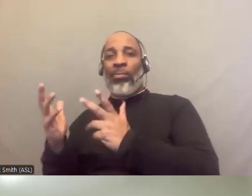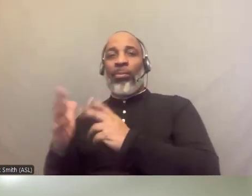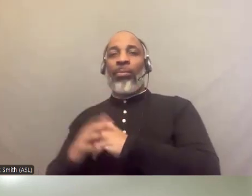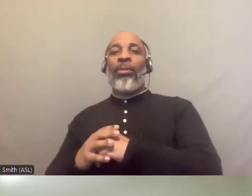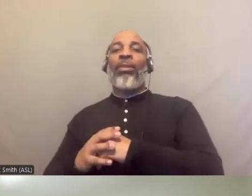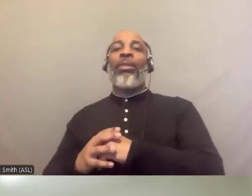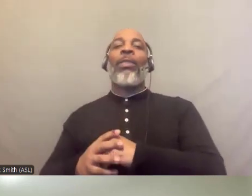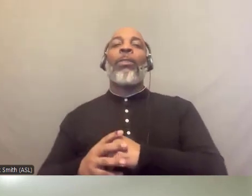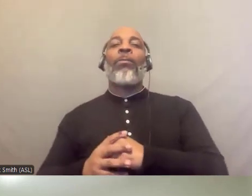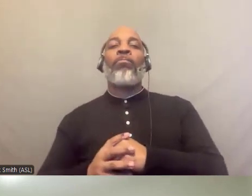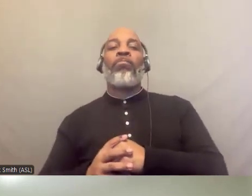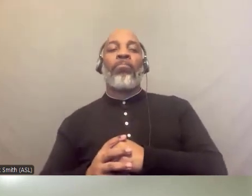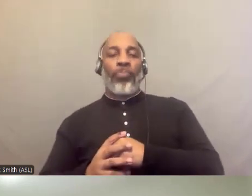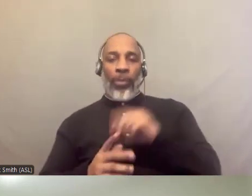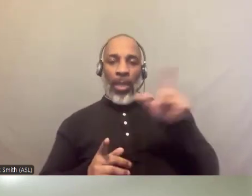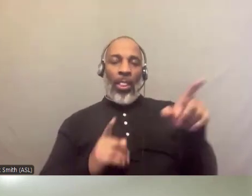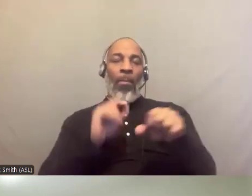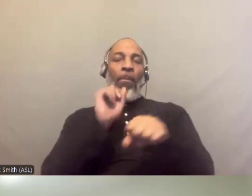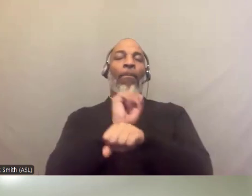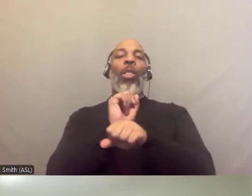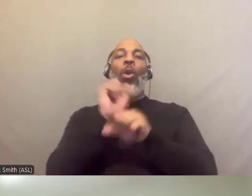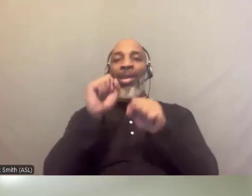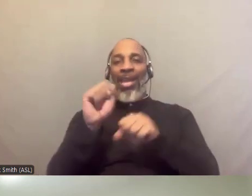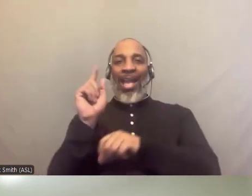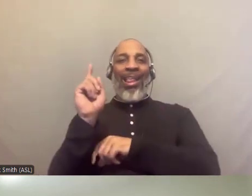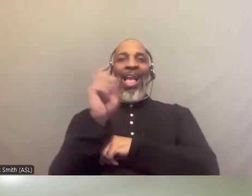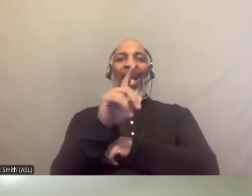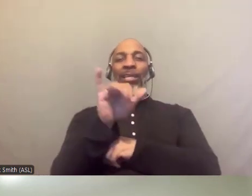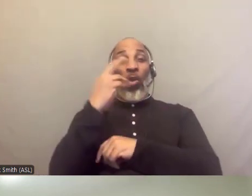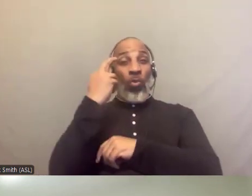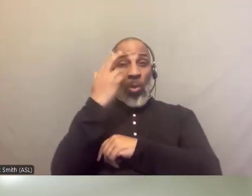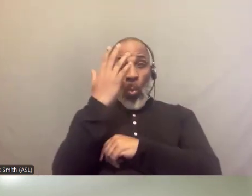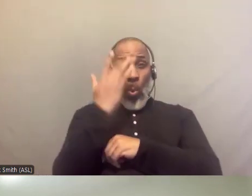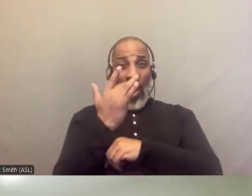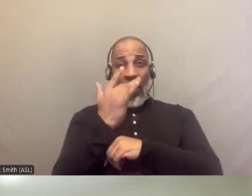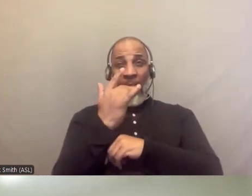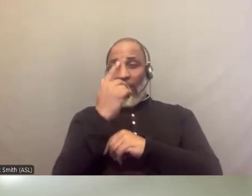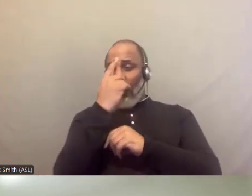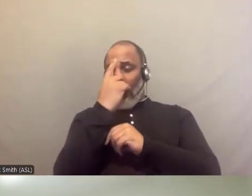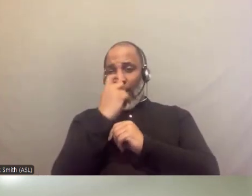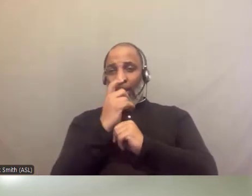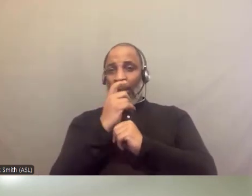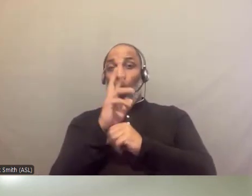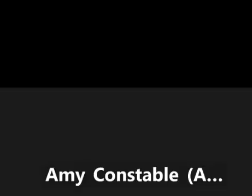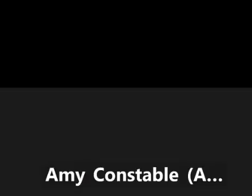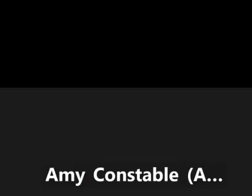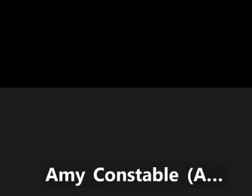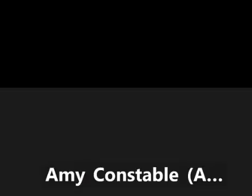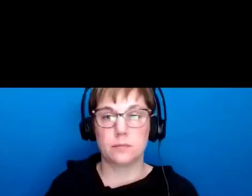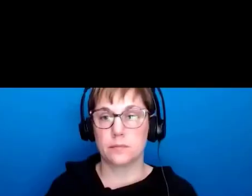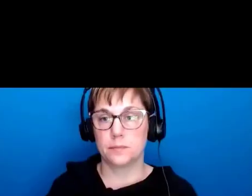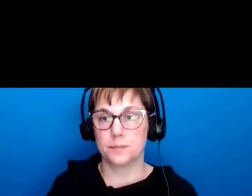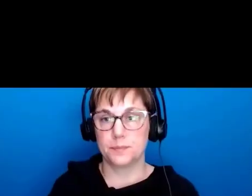Yes, and the employer can ask this, and the reason for that is because what Richard did was he opened the door for the employer by disclosing